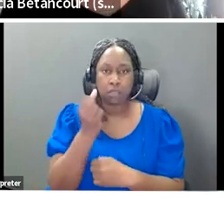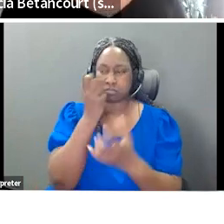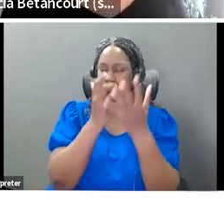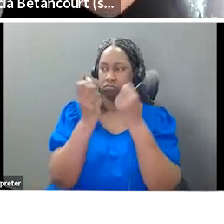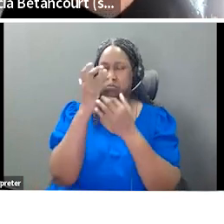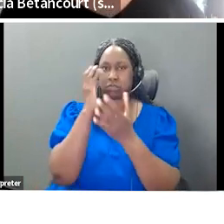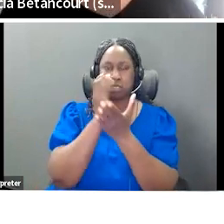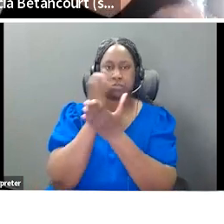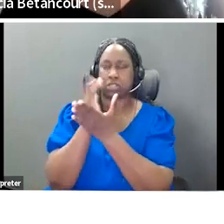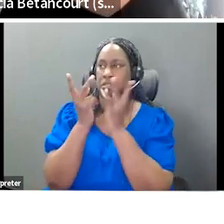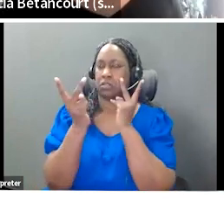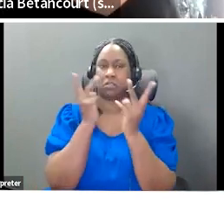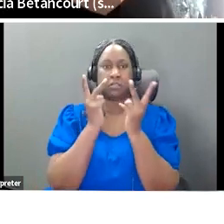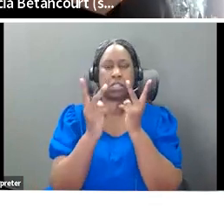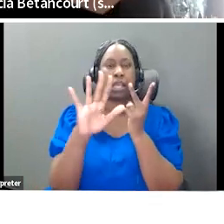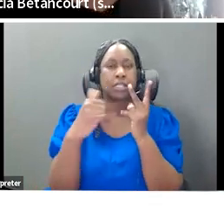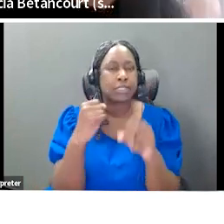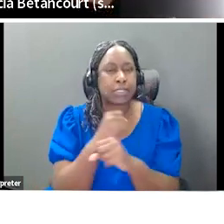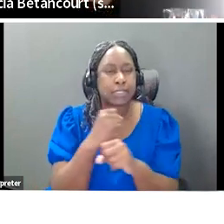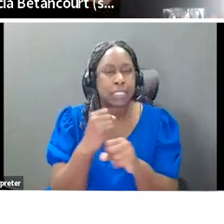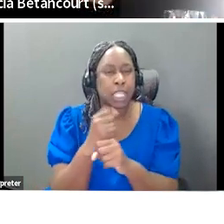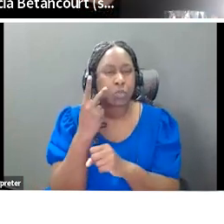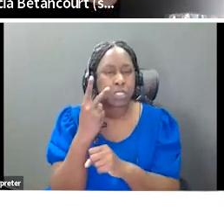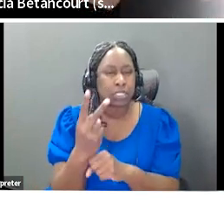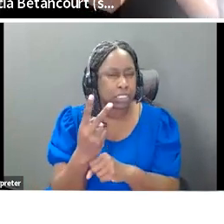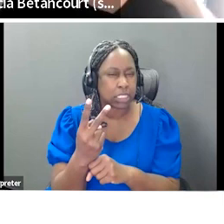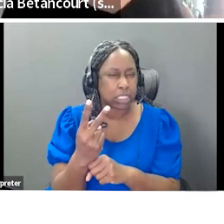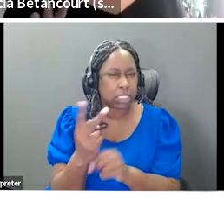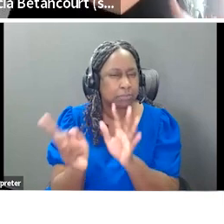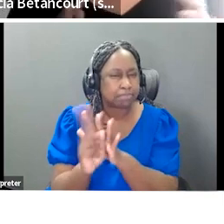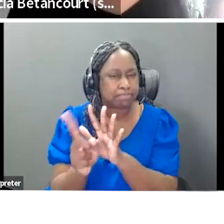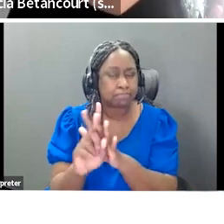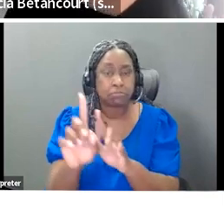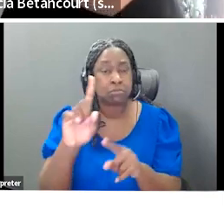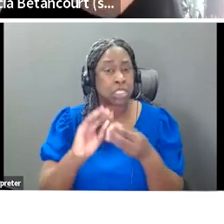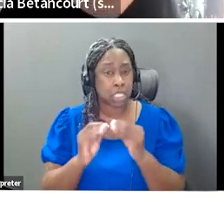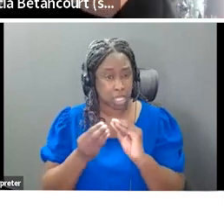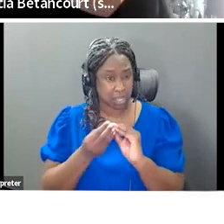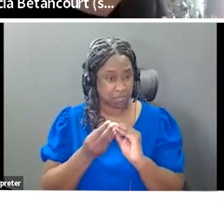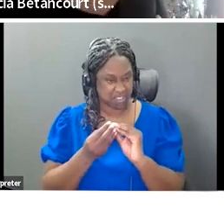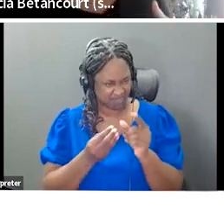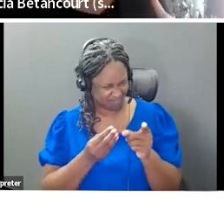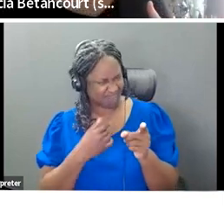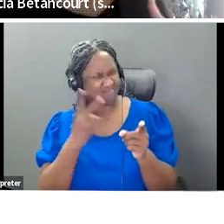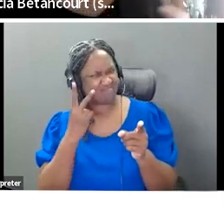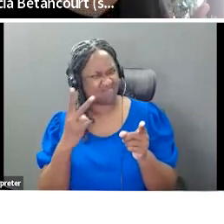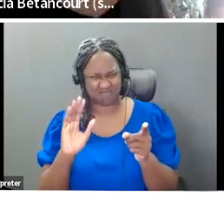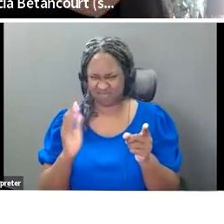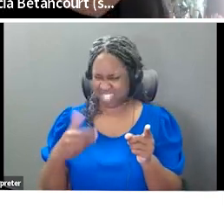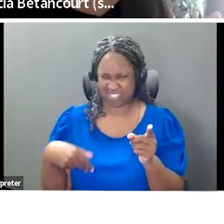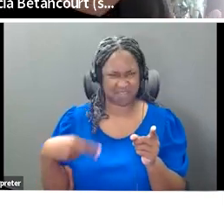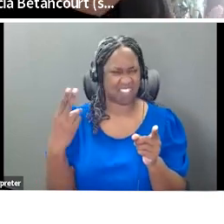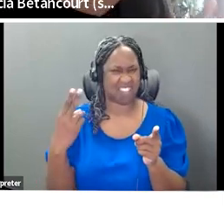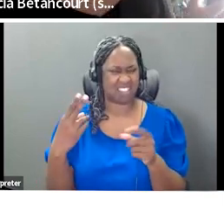a statistic that's been cited across the internet, but this number seems quite high to me of, that the